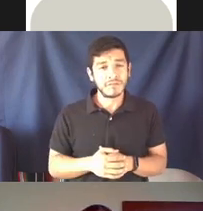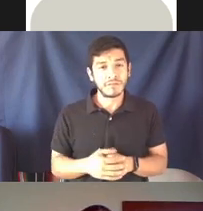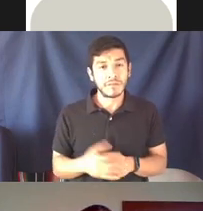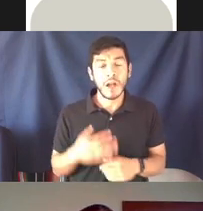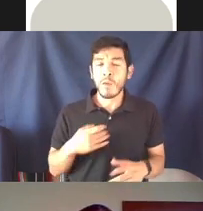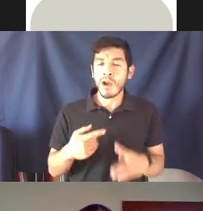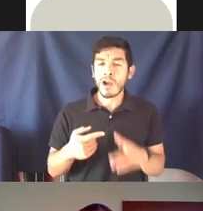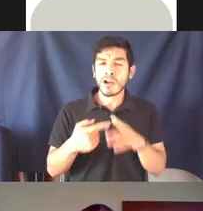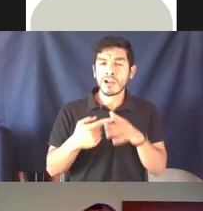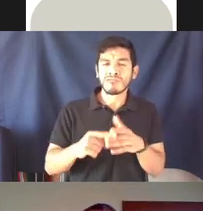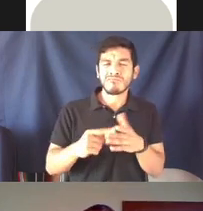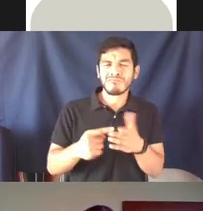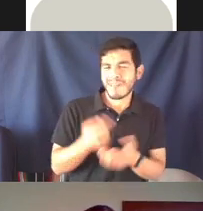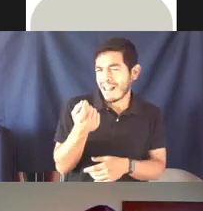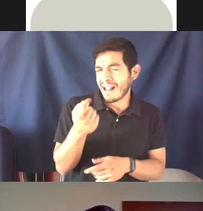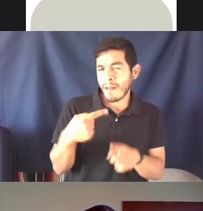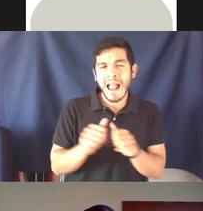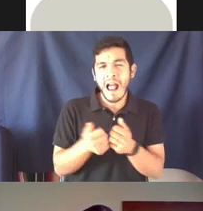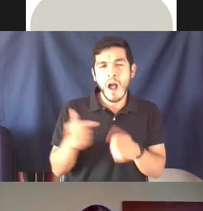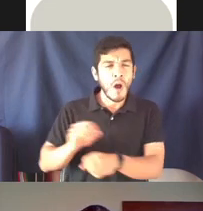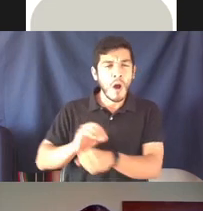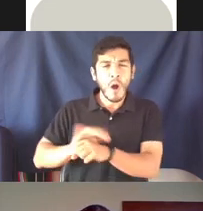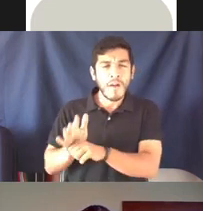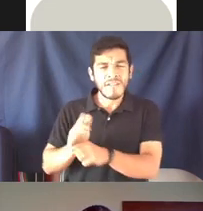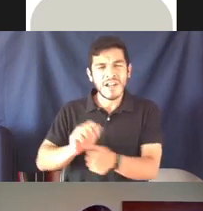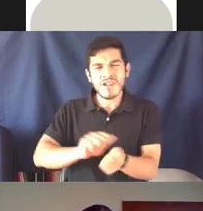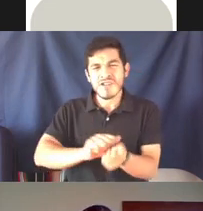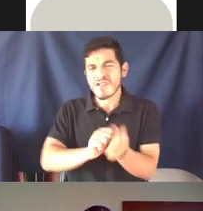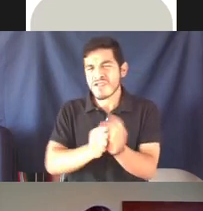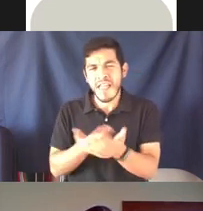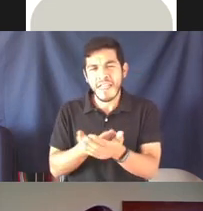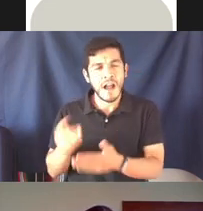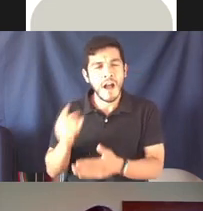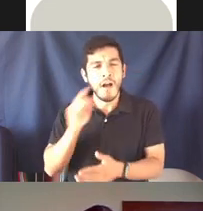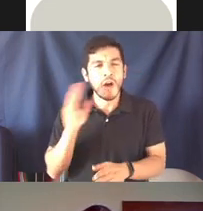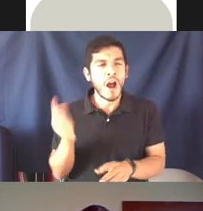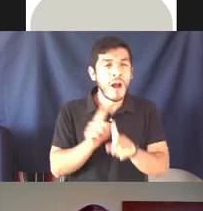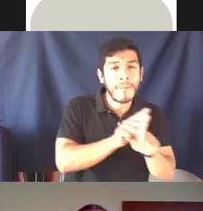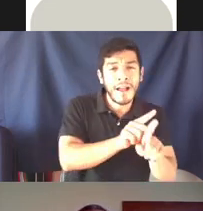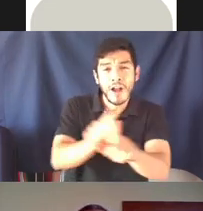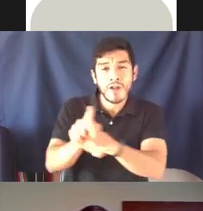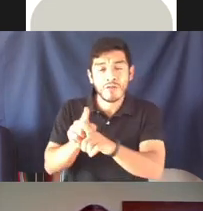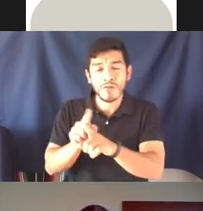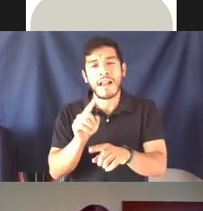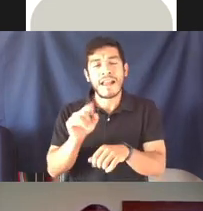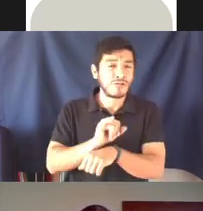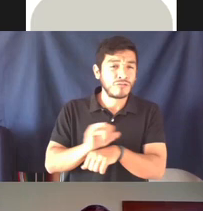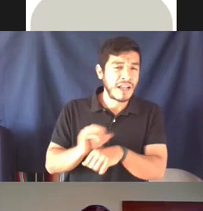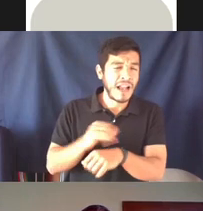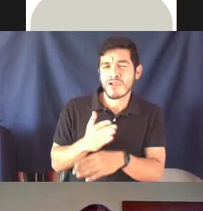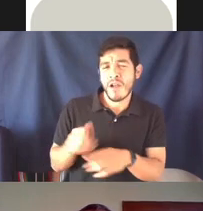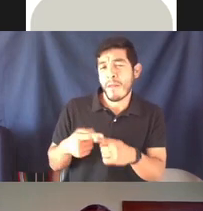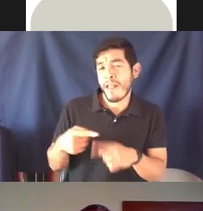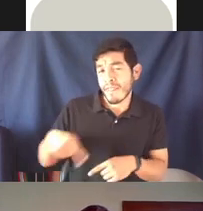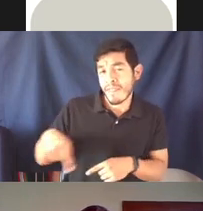has changed things for the mentoring field. I've got a little research I want to share around that. We're going to review some of the basics of